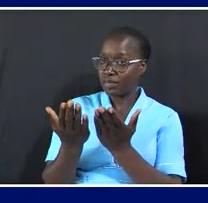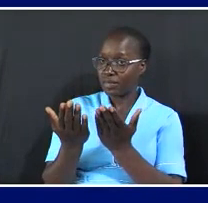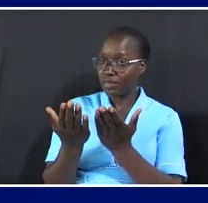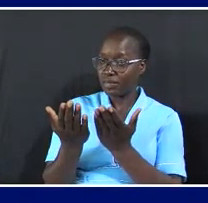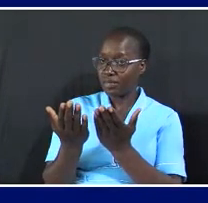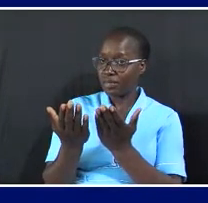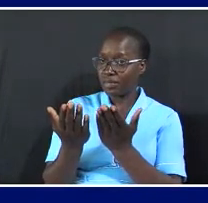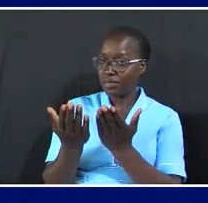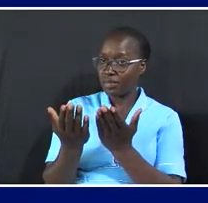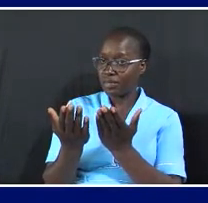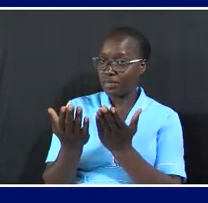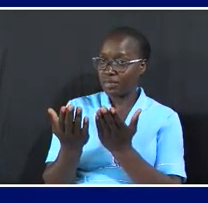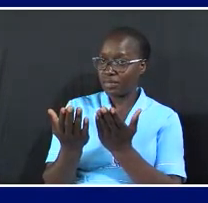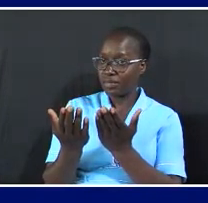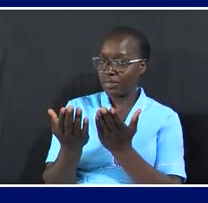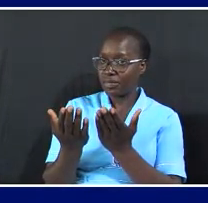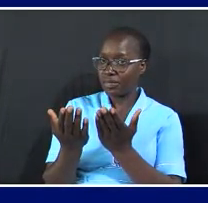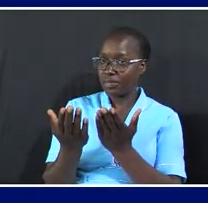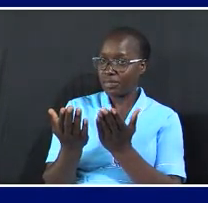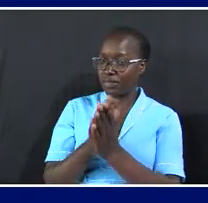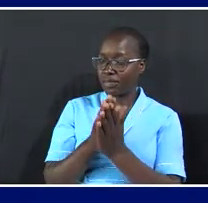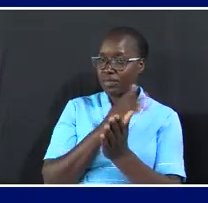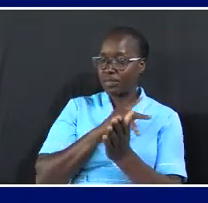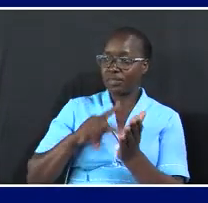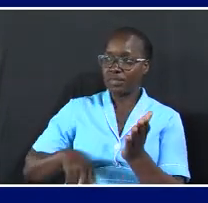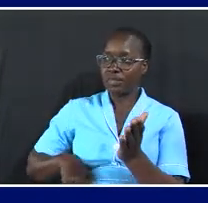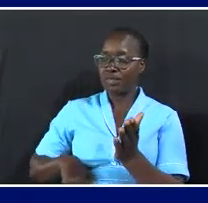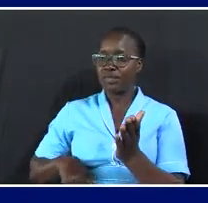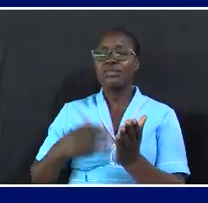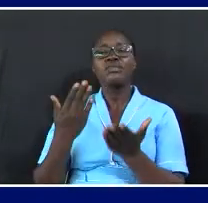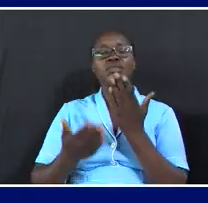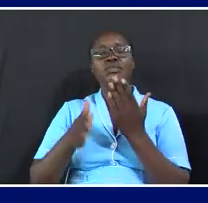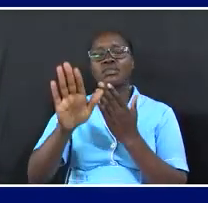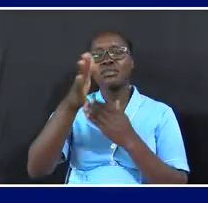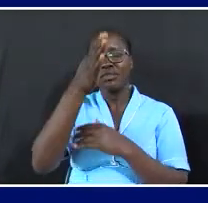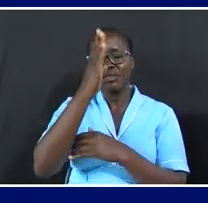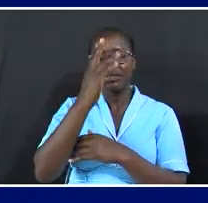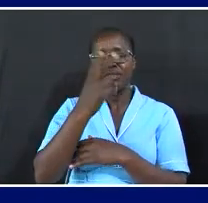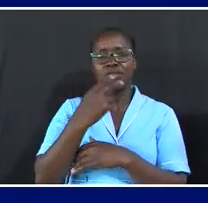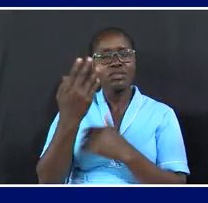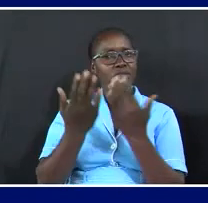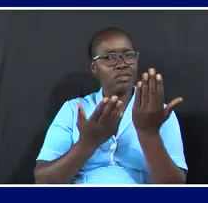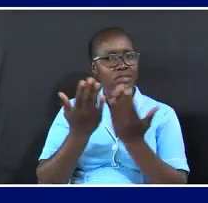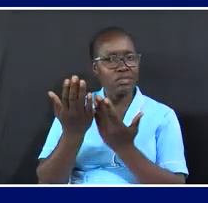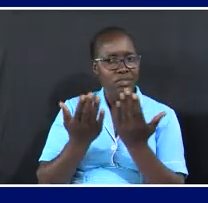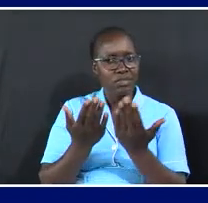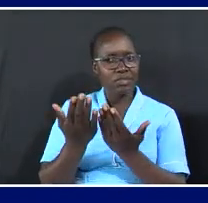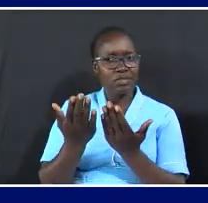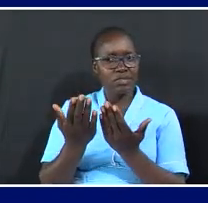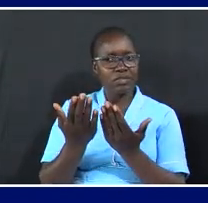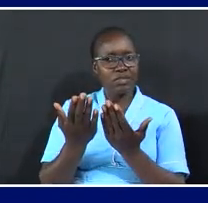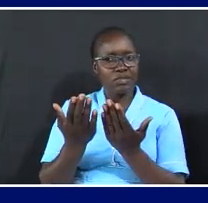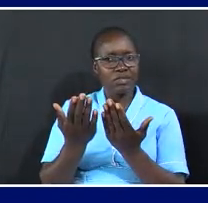serve. Look at this man. He's a king. May your God, whom you